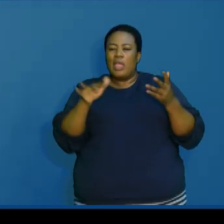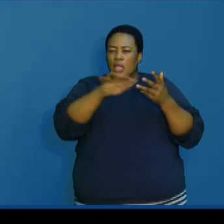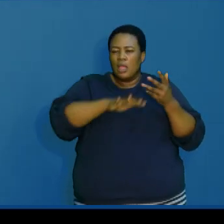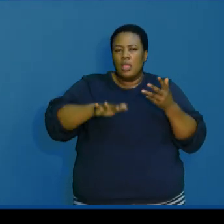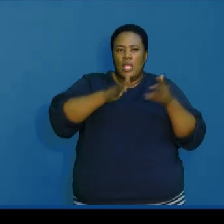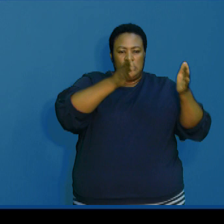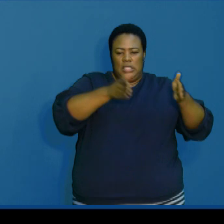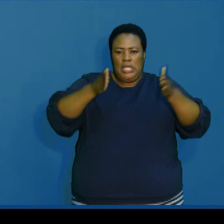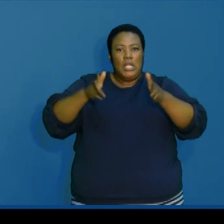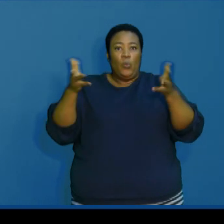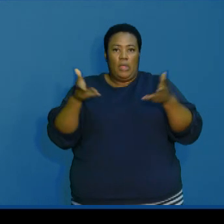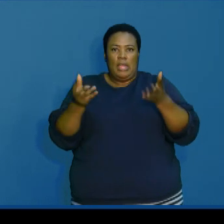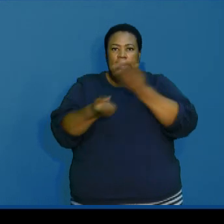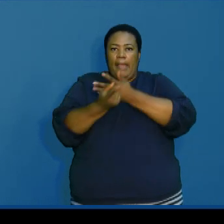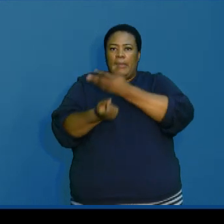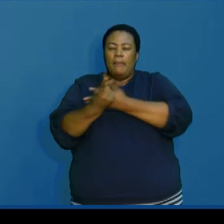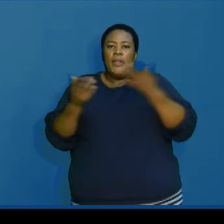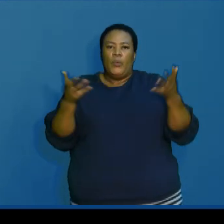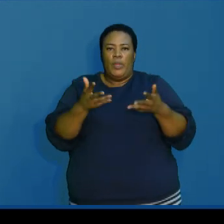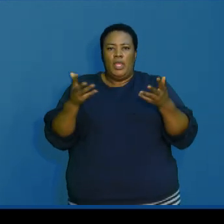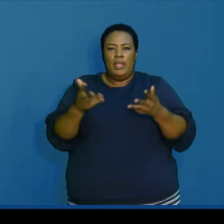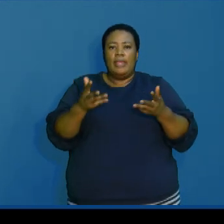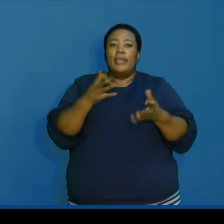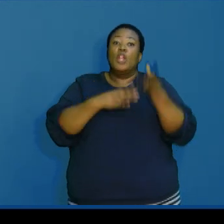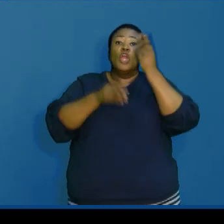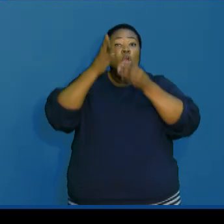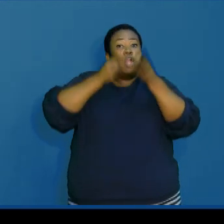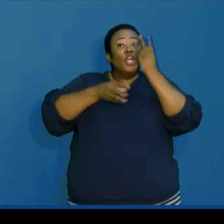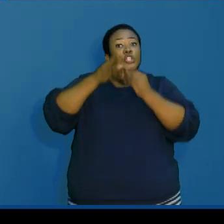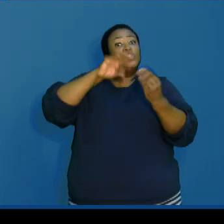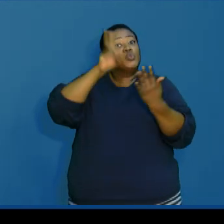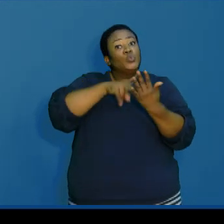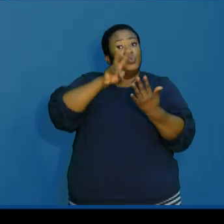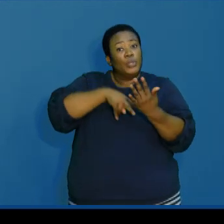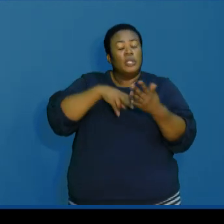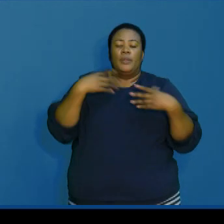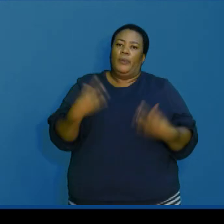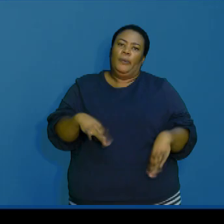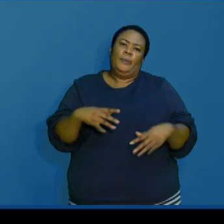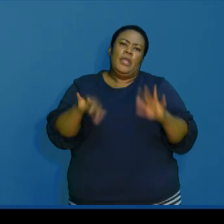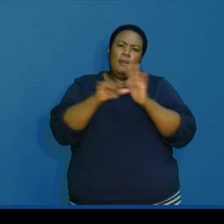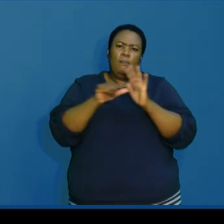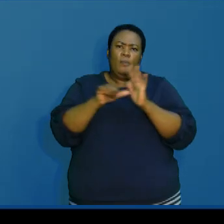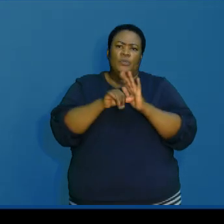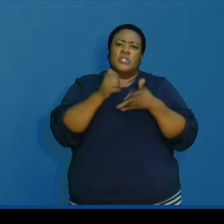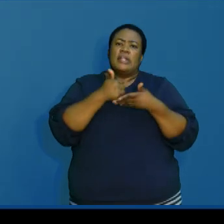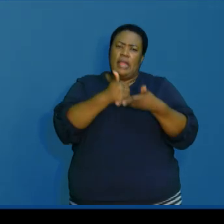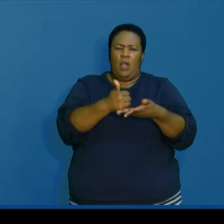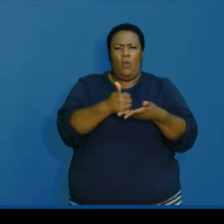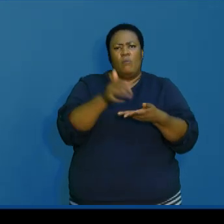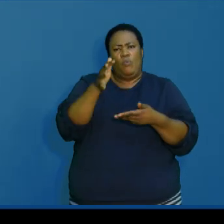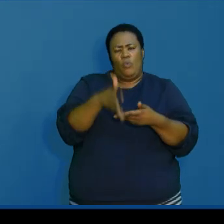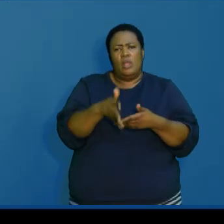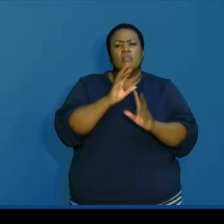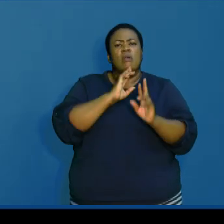extract took place. Learn to read. It is quite important to help you respond to the